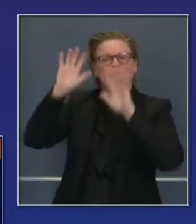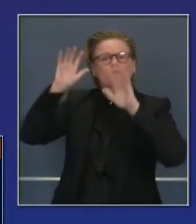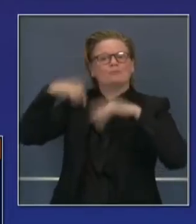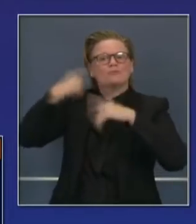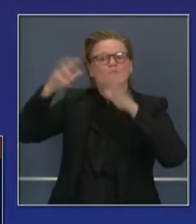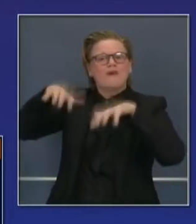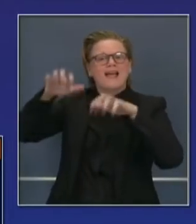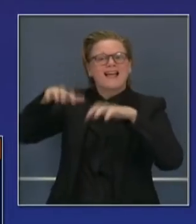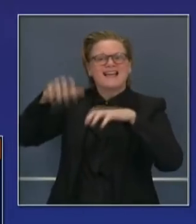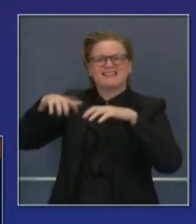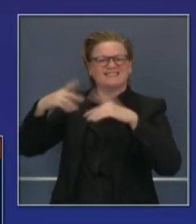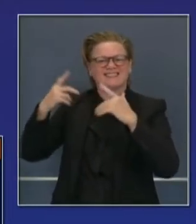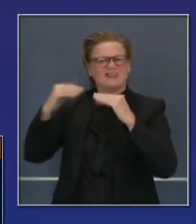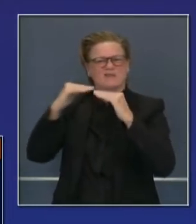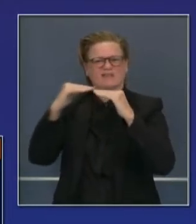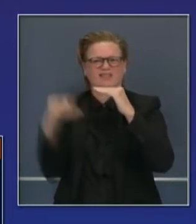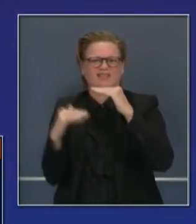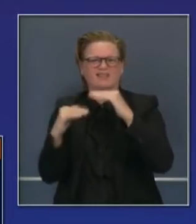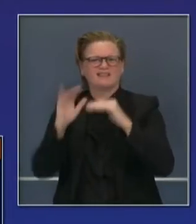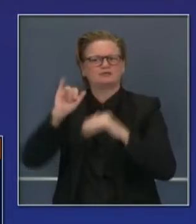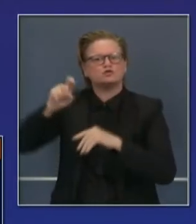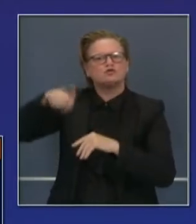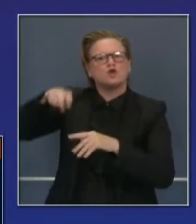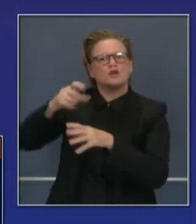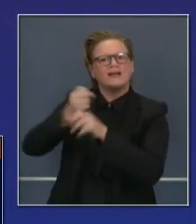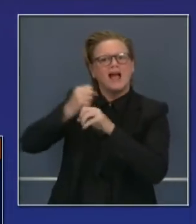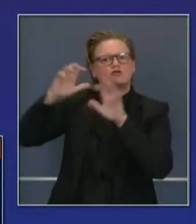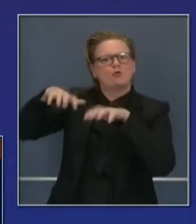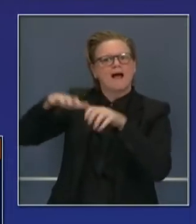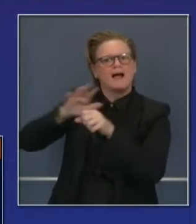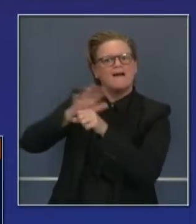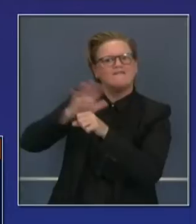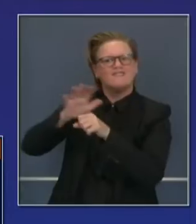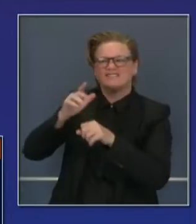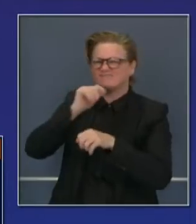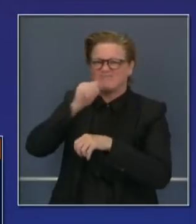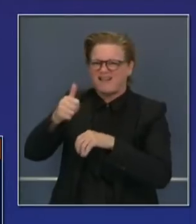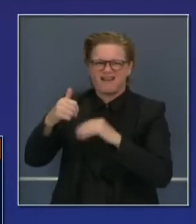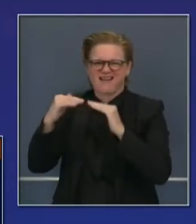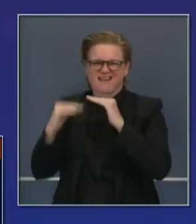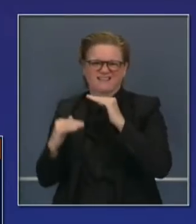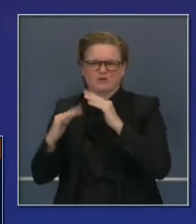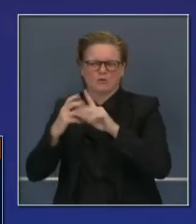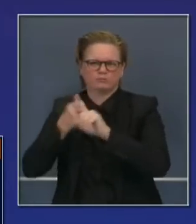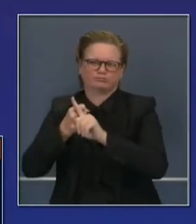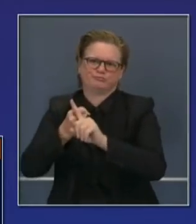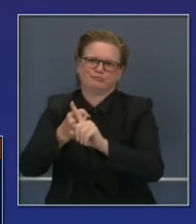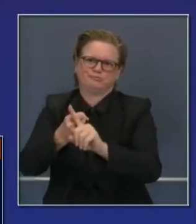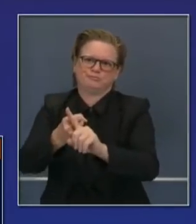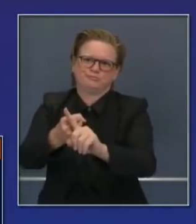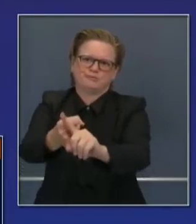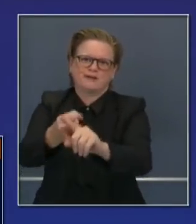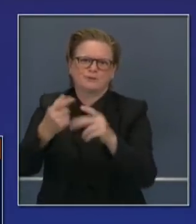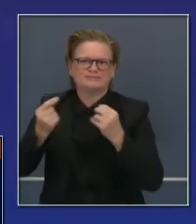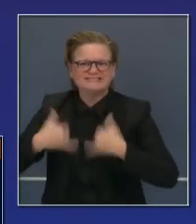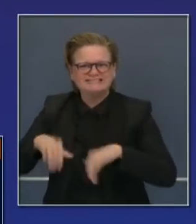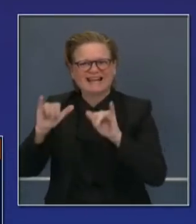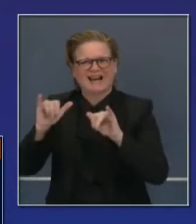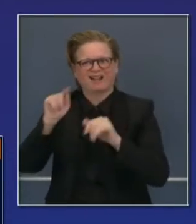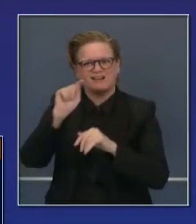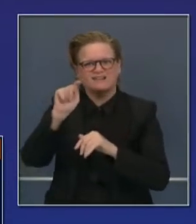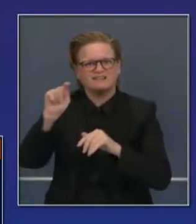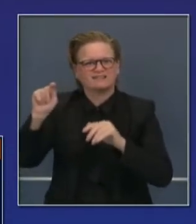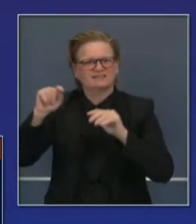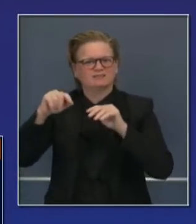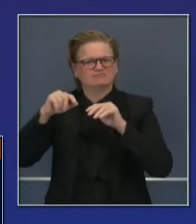this state. And that means this active wildfire season continues. It gets extended if it's a season at all. And we